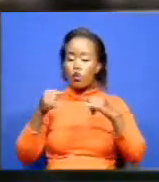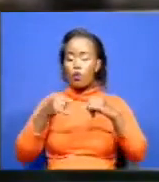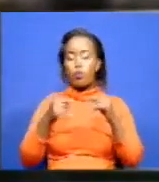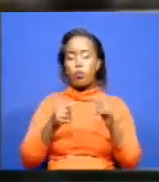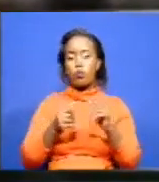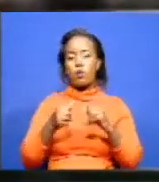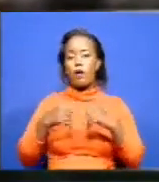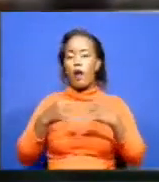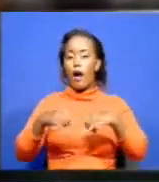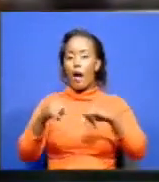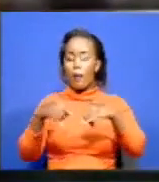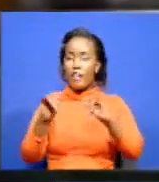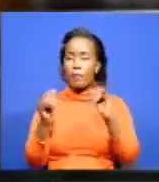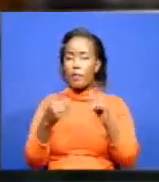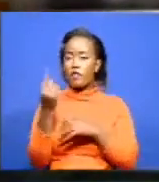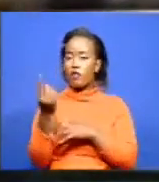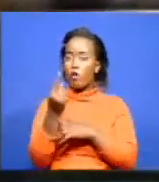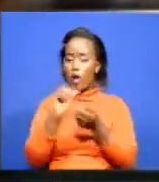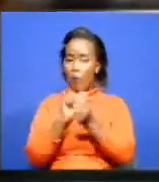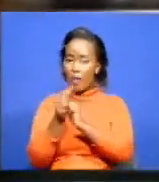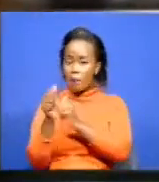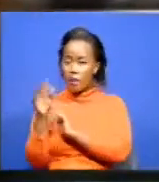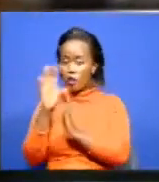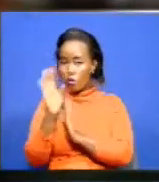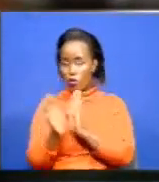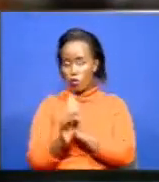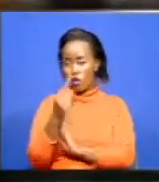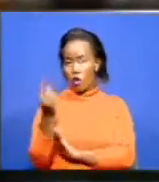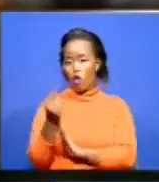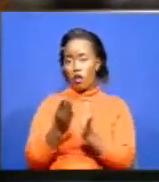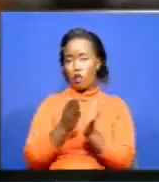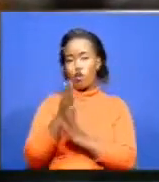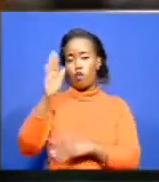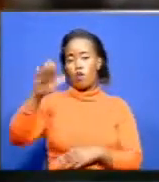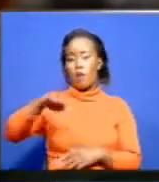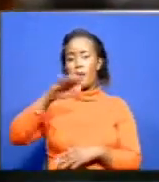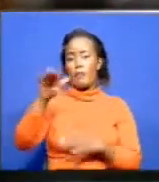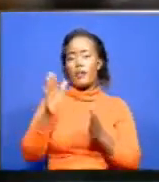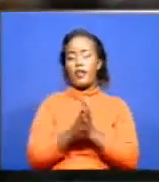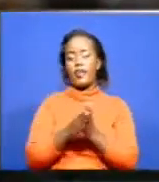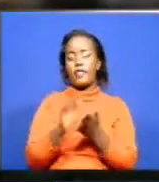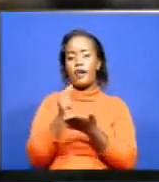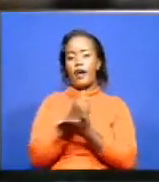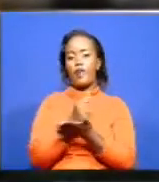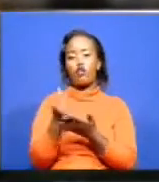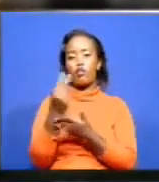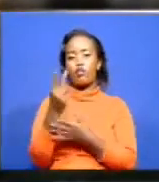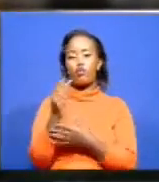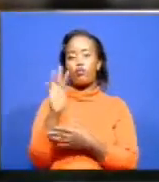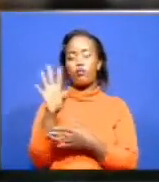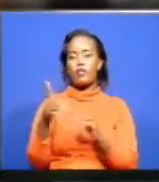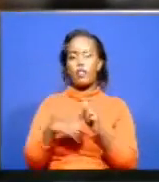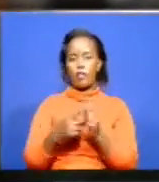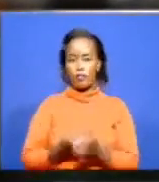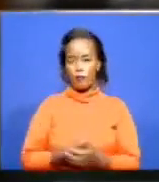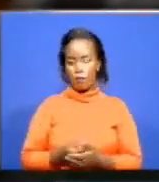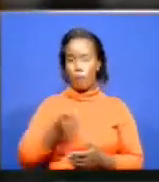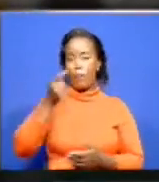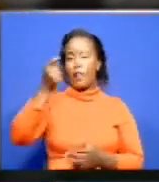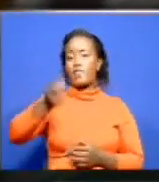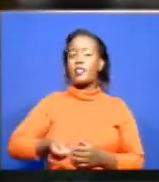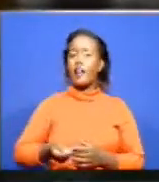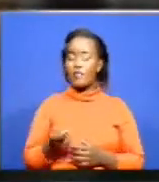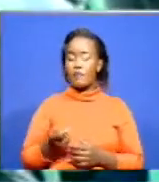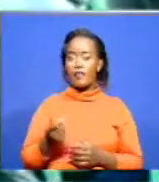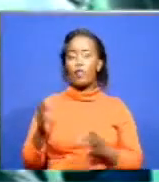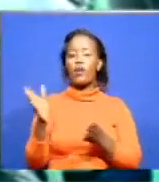amendment can only be initiated by Parliament through a parliamentary initiative and Article 256. The ruling on Thursday appears to have